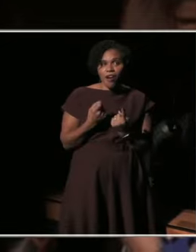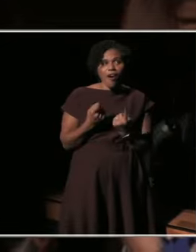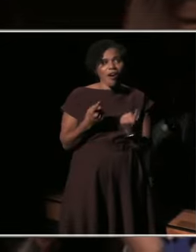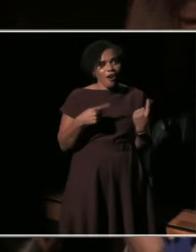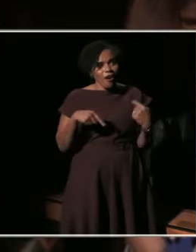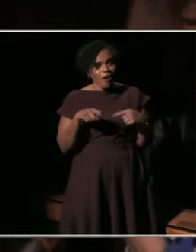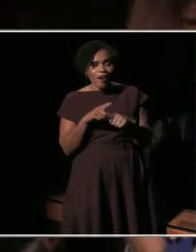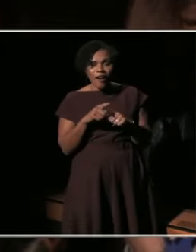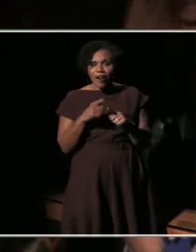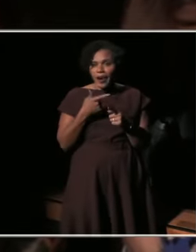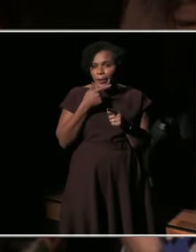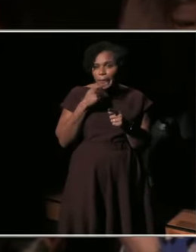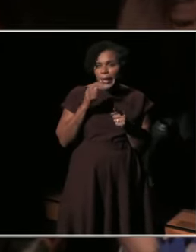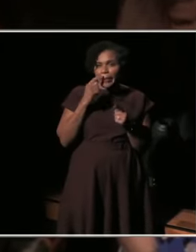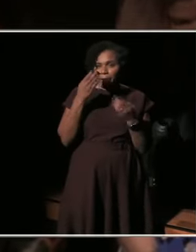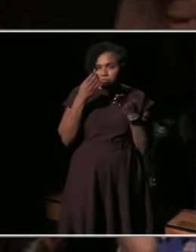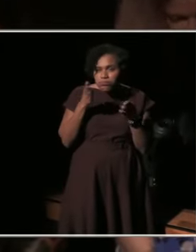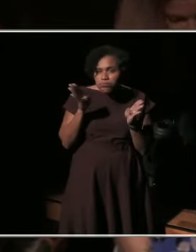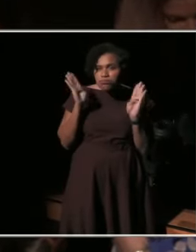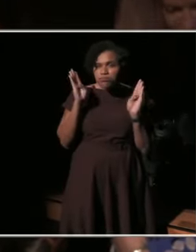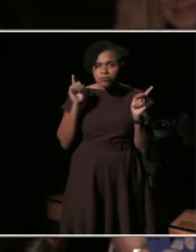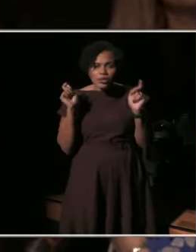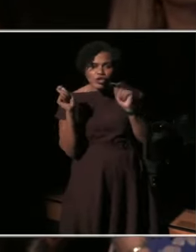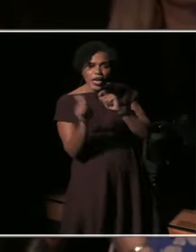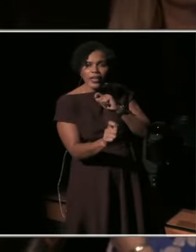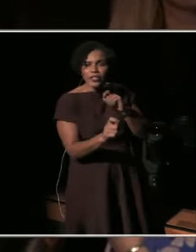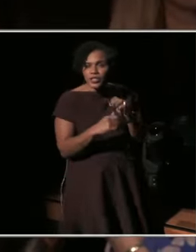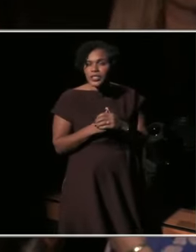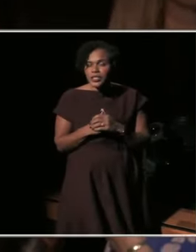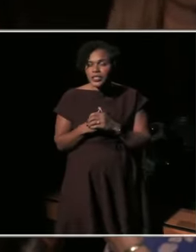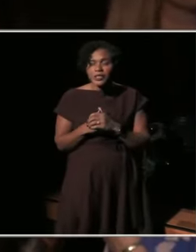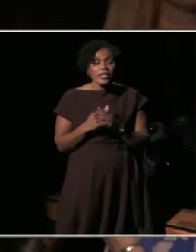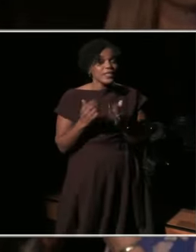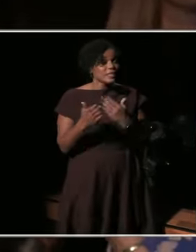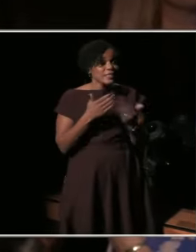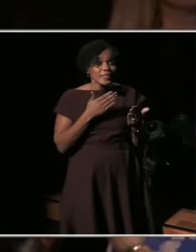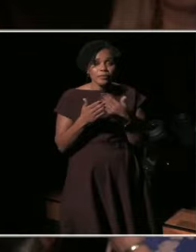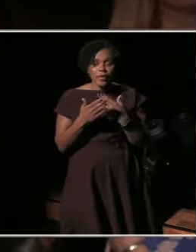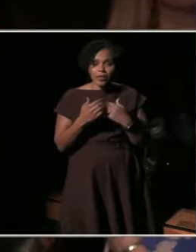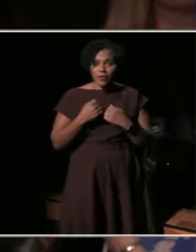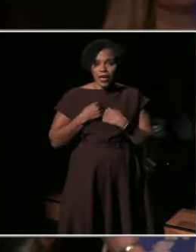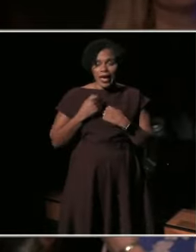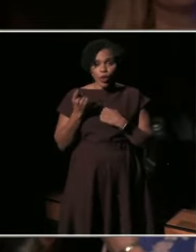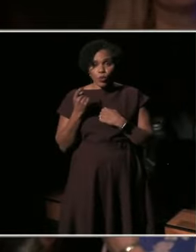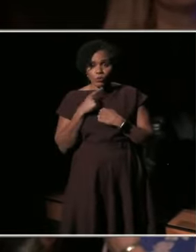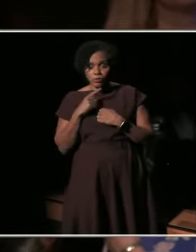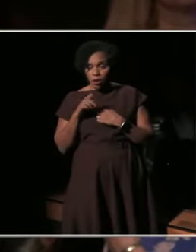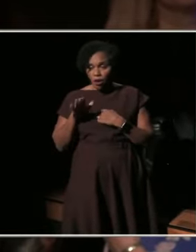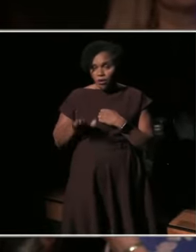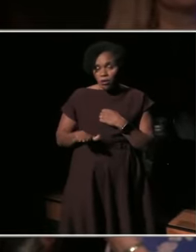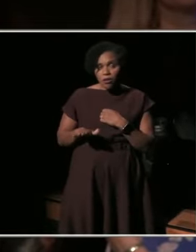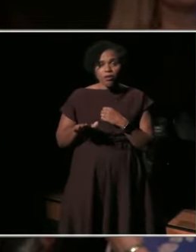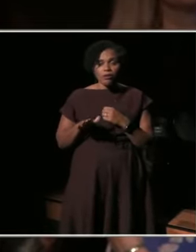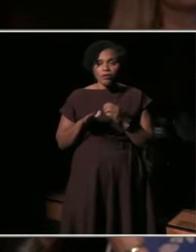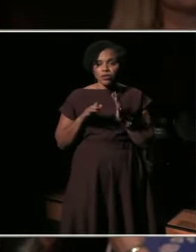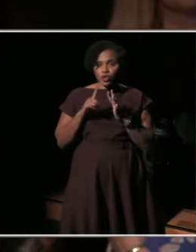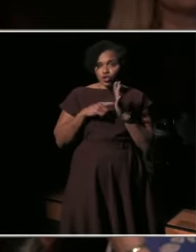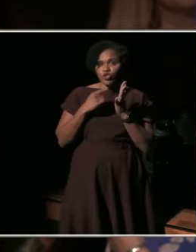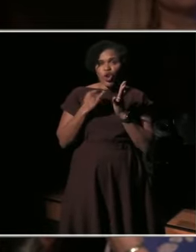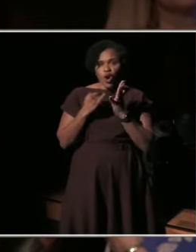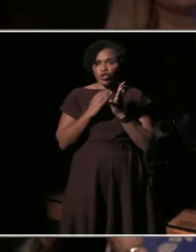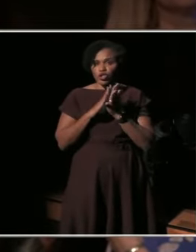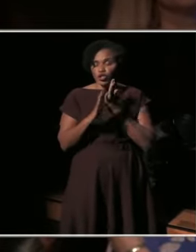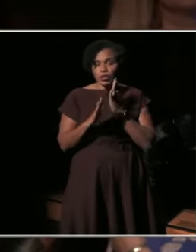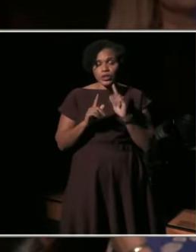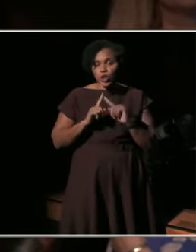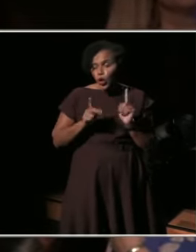travel. And it does really matter. I mean, for people like our son, Stevie, and my son, Joss, who is nonverbal,